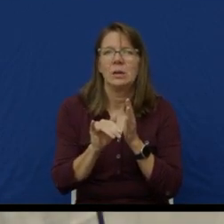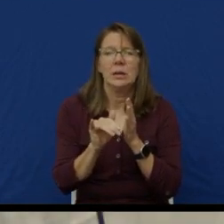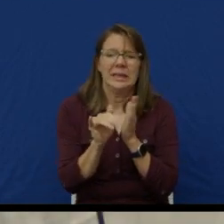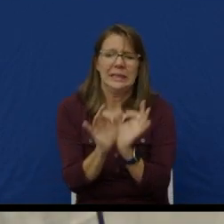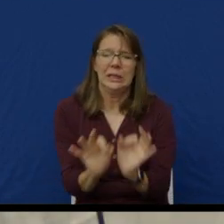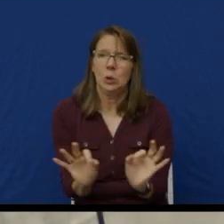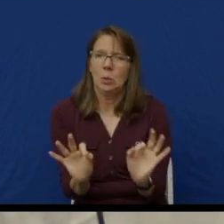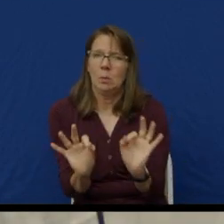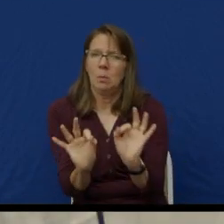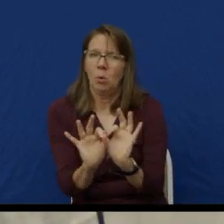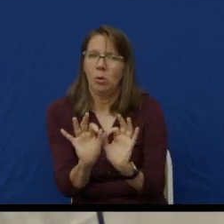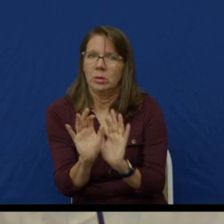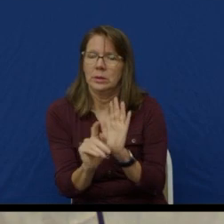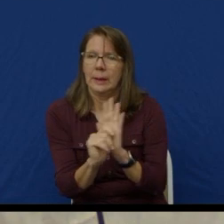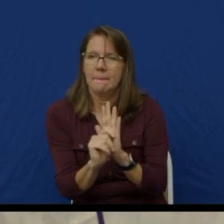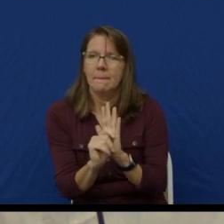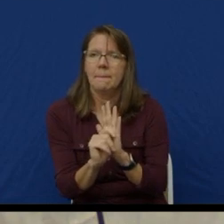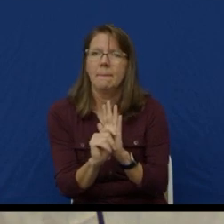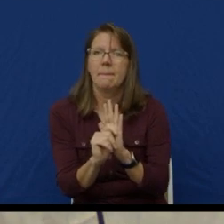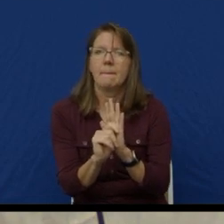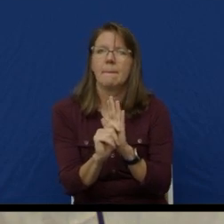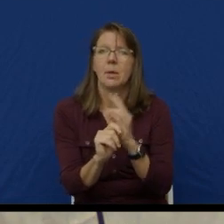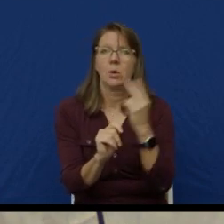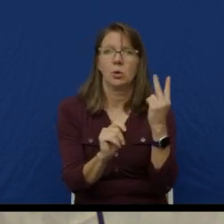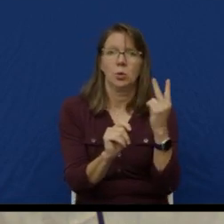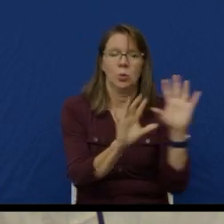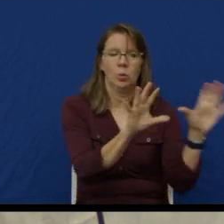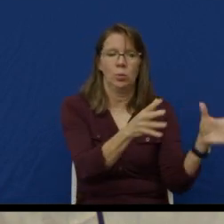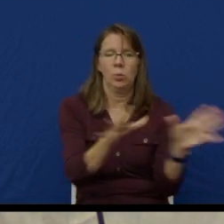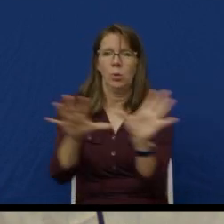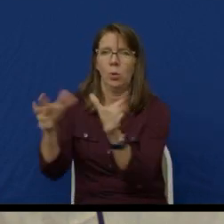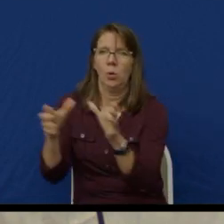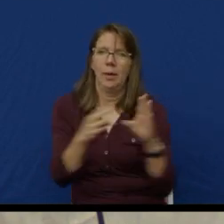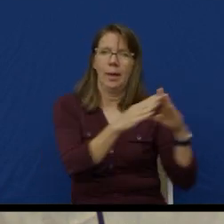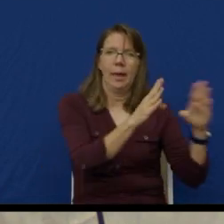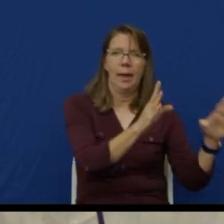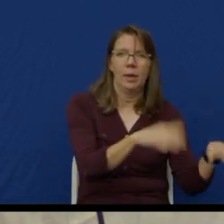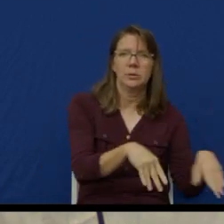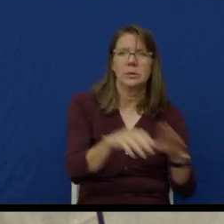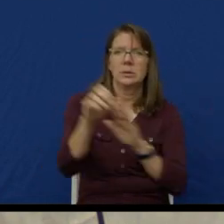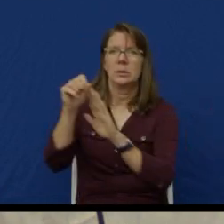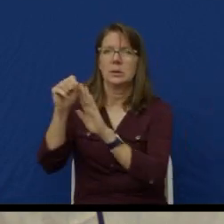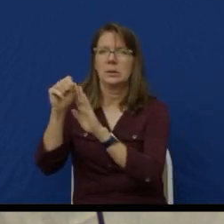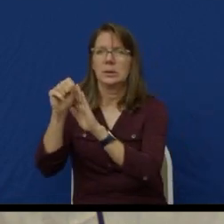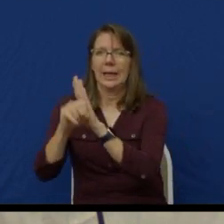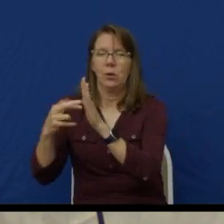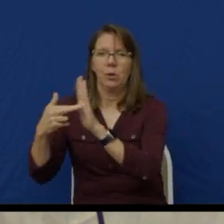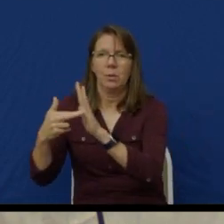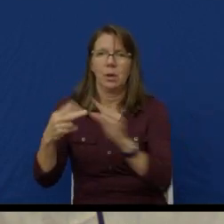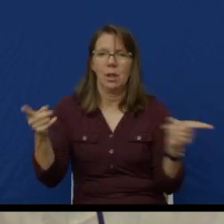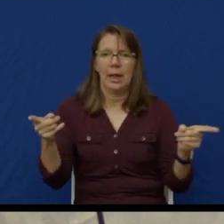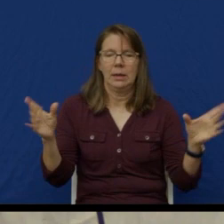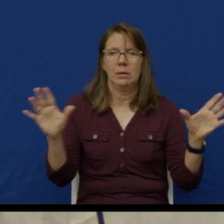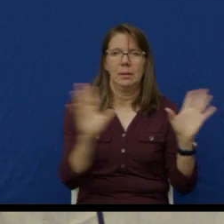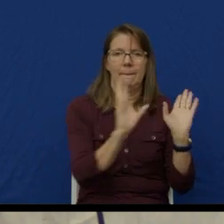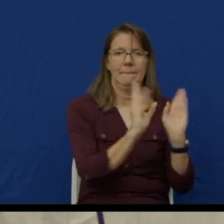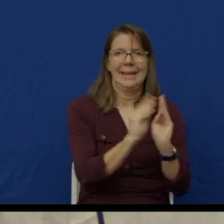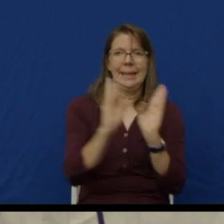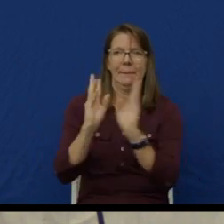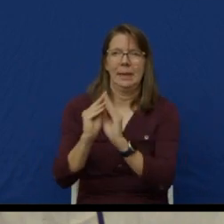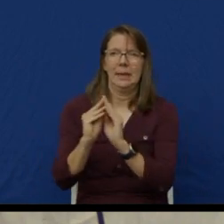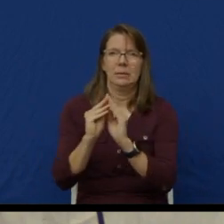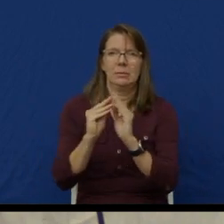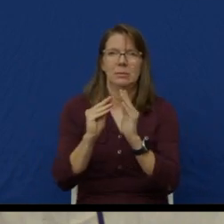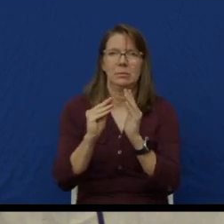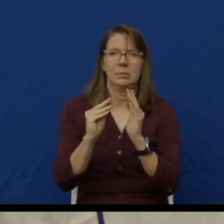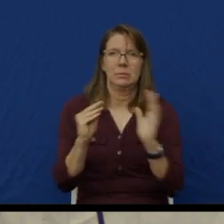important. This is when the two chambers combine. So the two education committees meet jointly, for example,